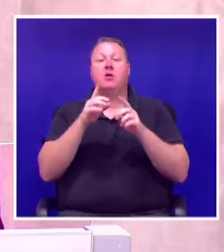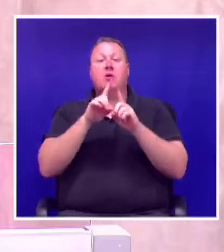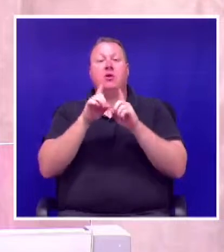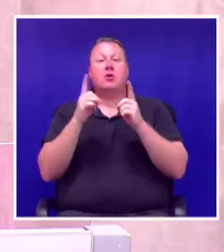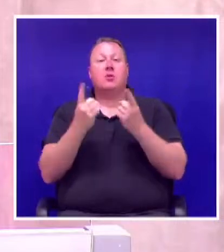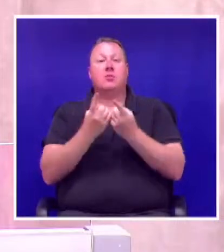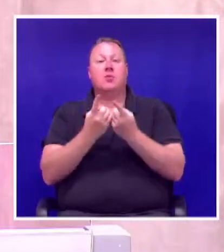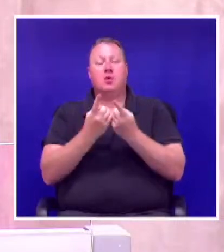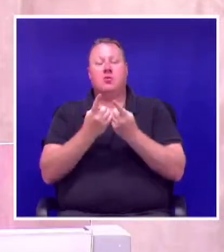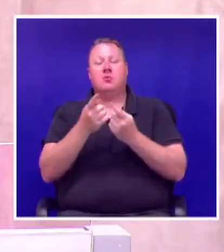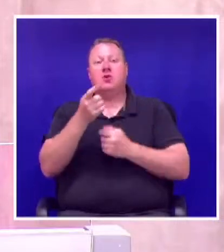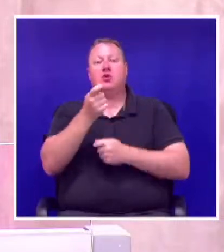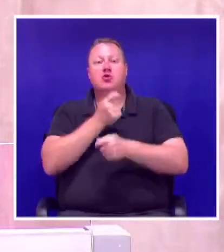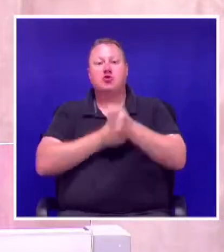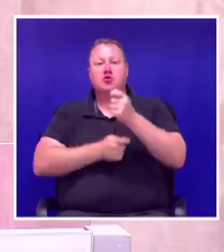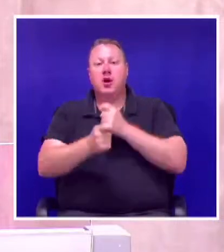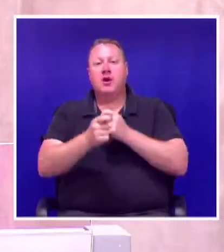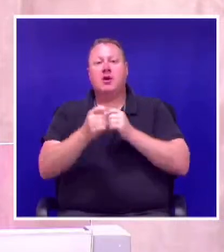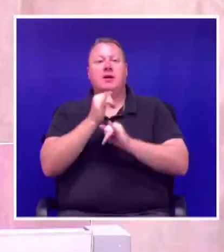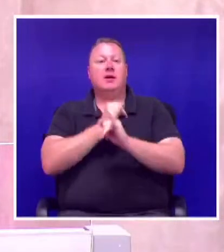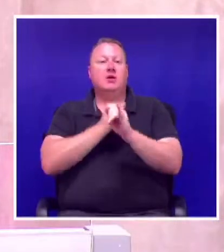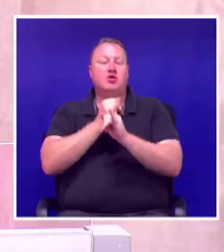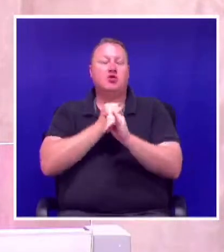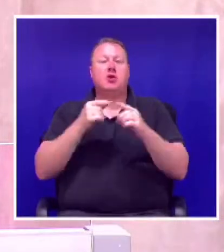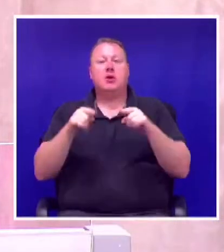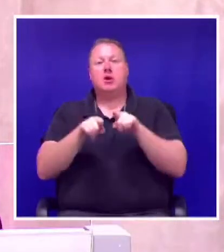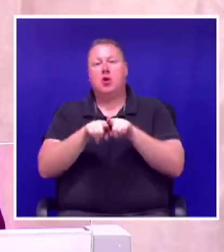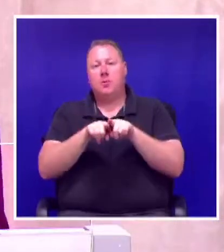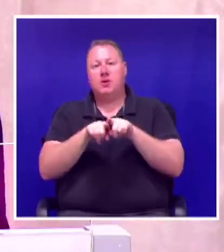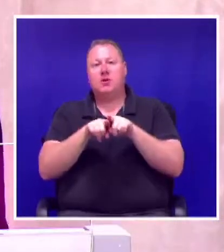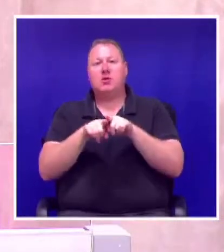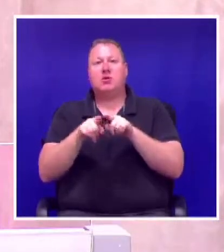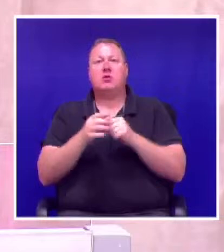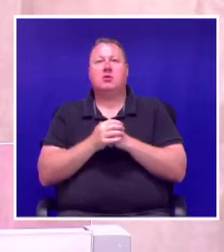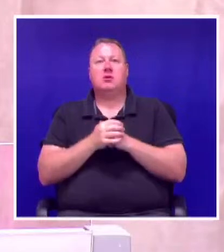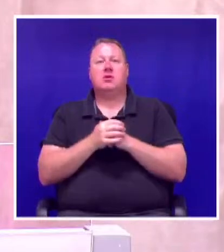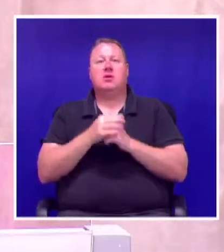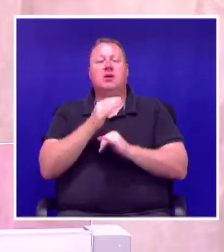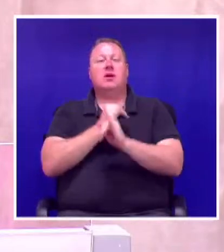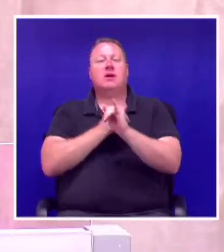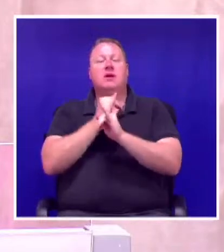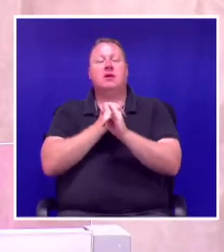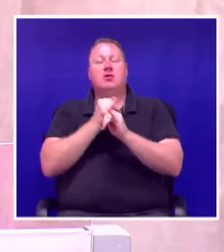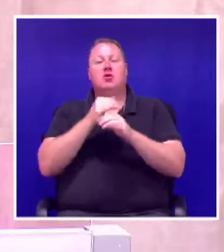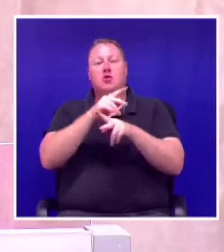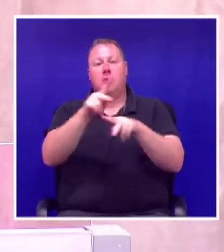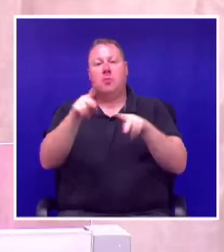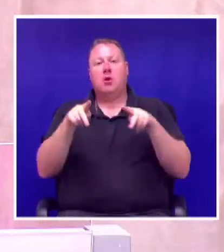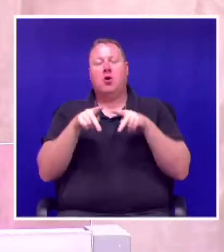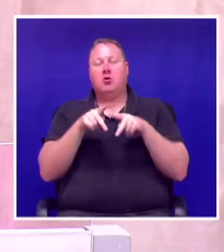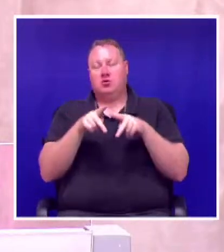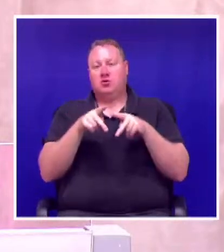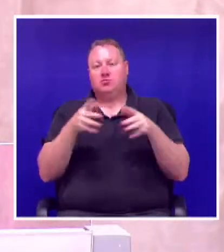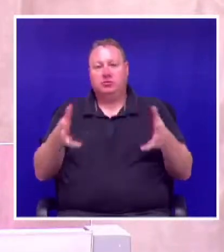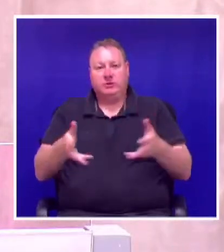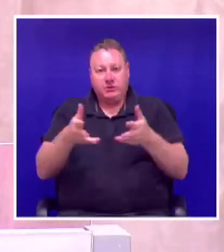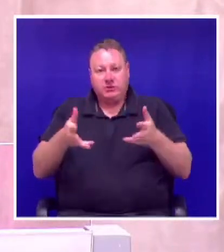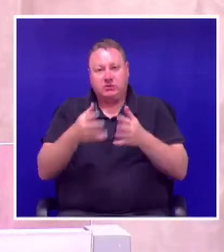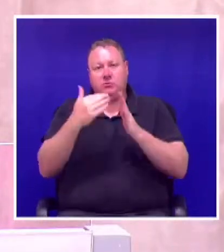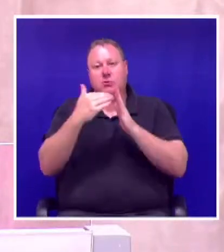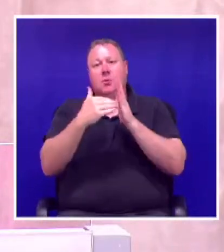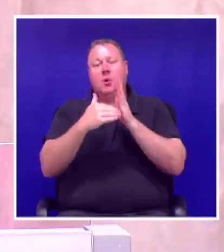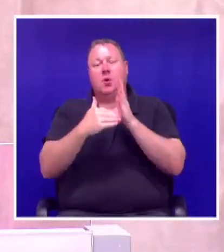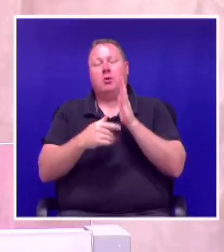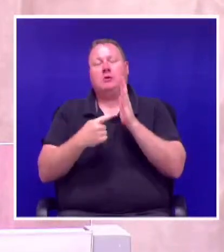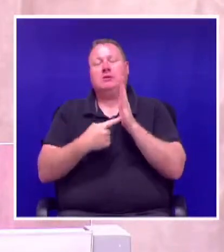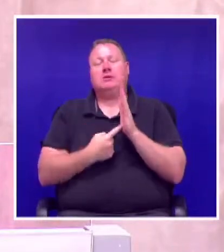Industry and Competition has developed Industrial Parks Revitalization Program aimed